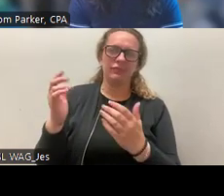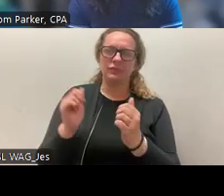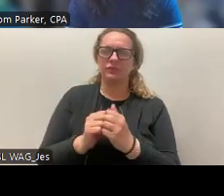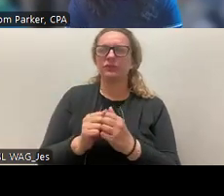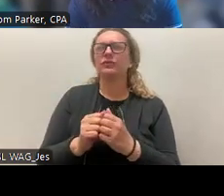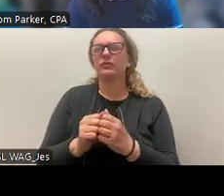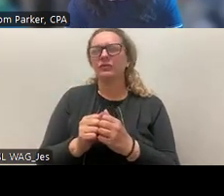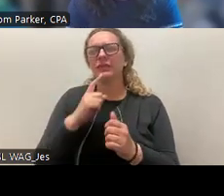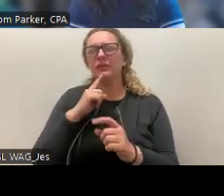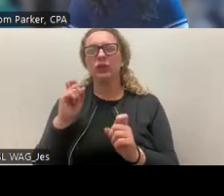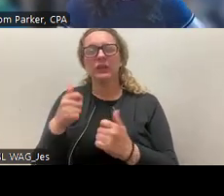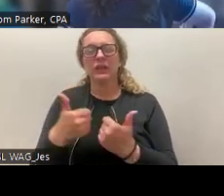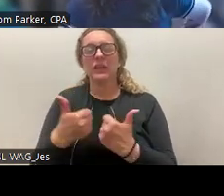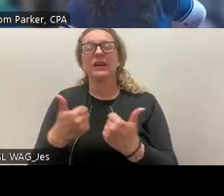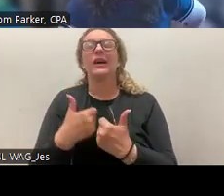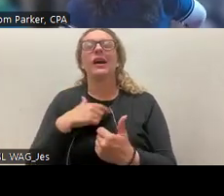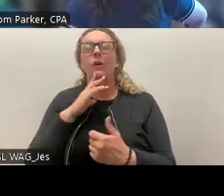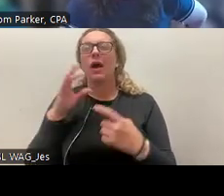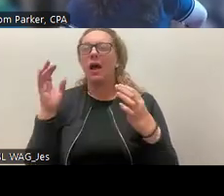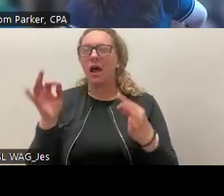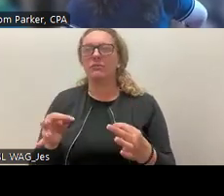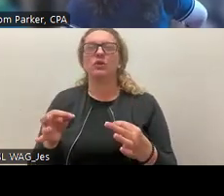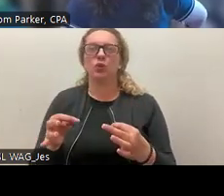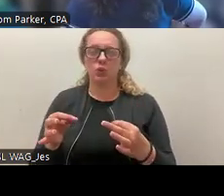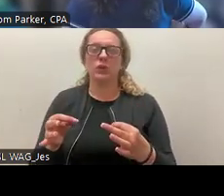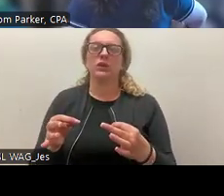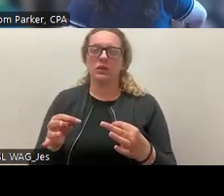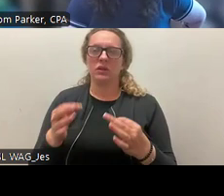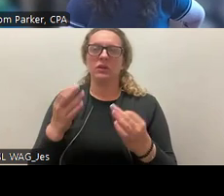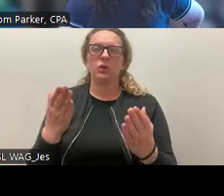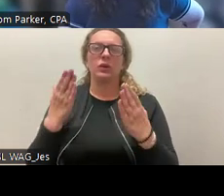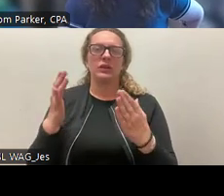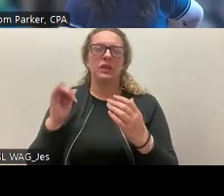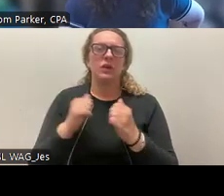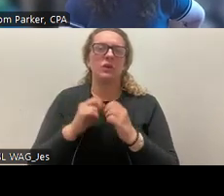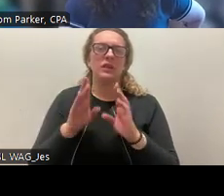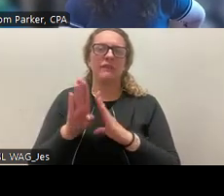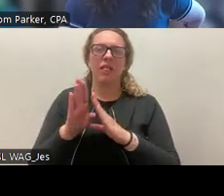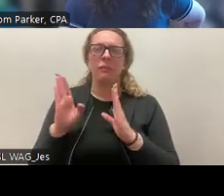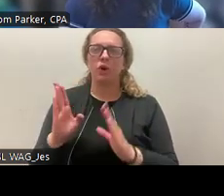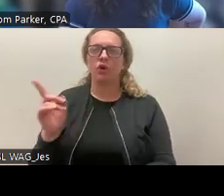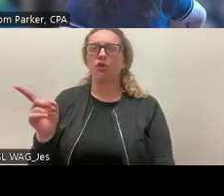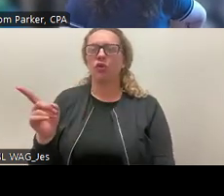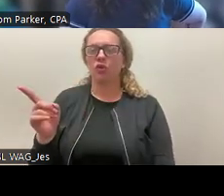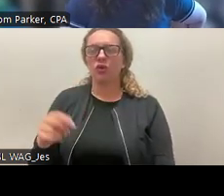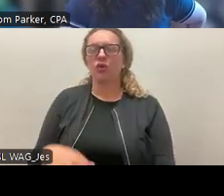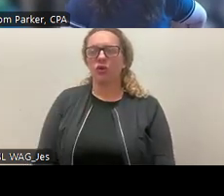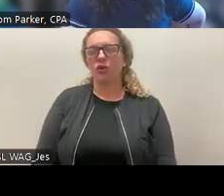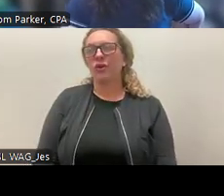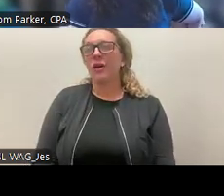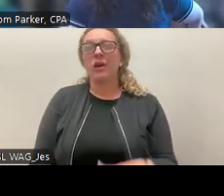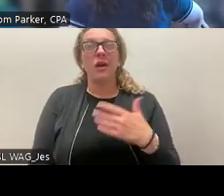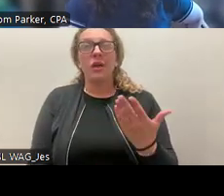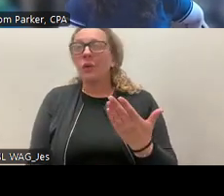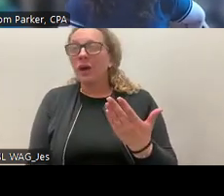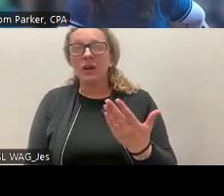if you're testing that game, then I would absolutely raise that with the developer. Otherwise, if it's a